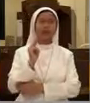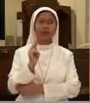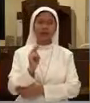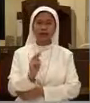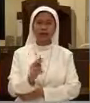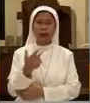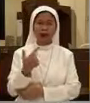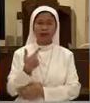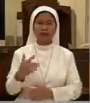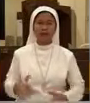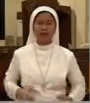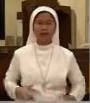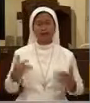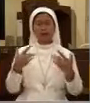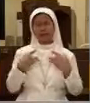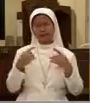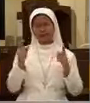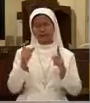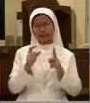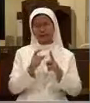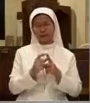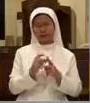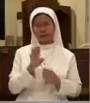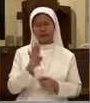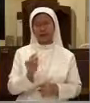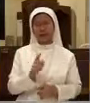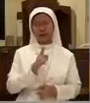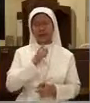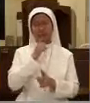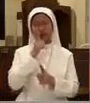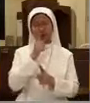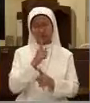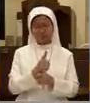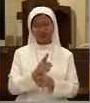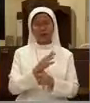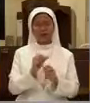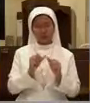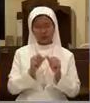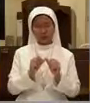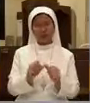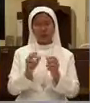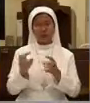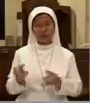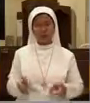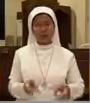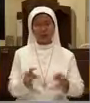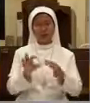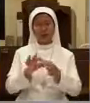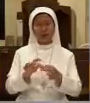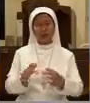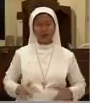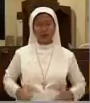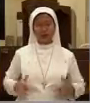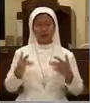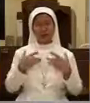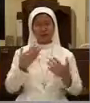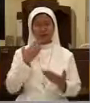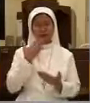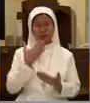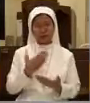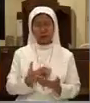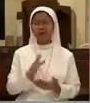living word, by a credible and consistent way of life. And in some parts of the